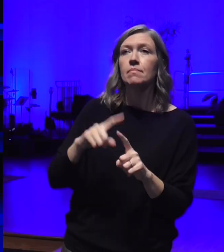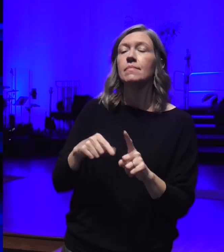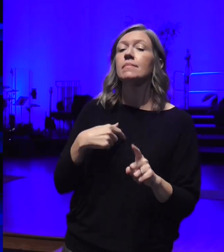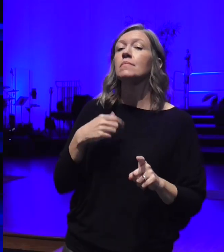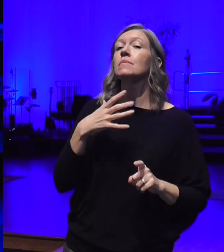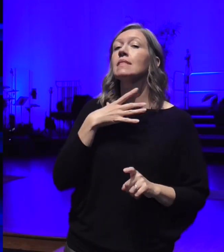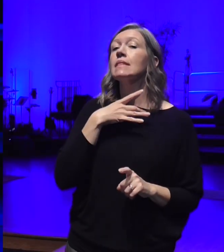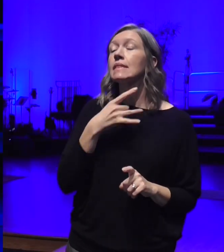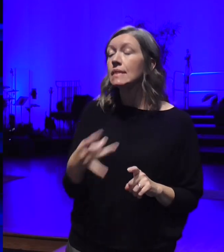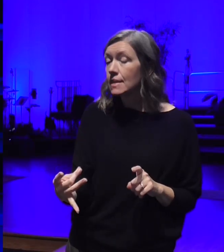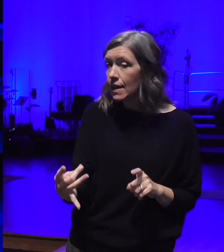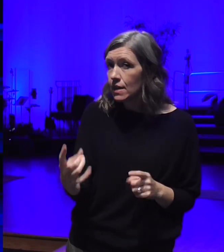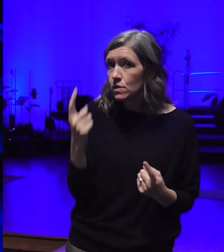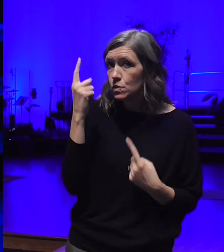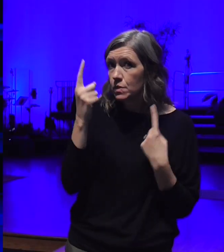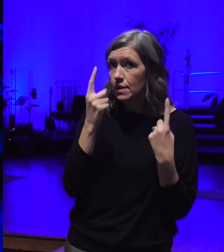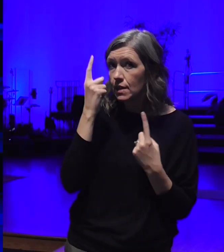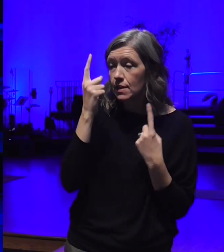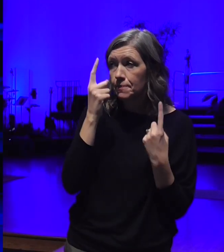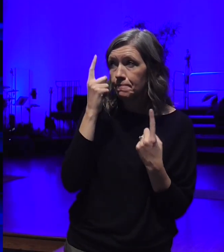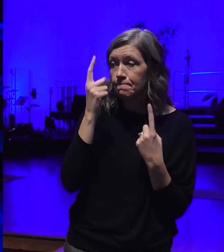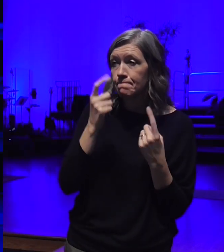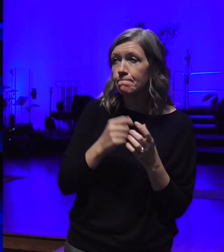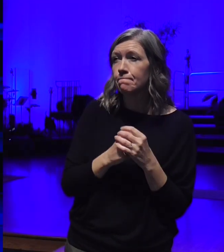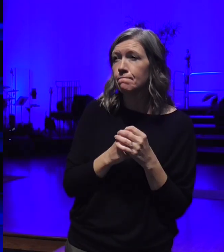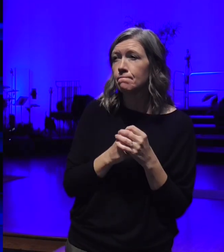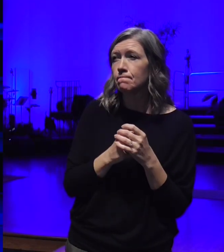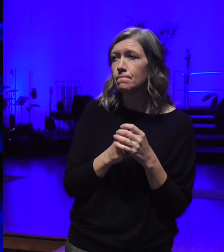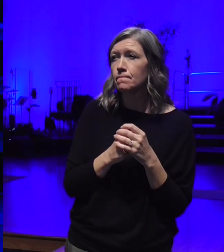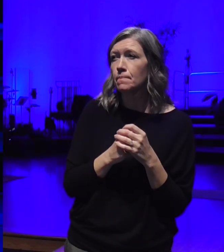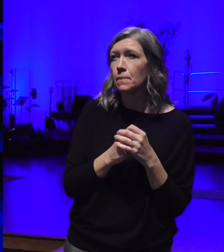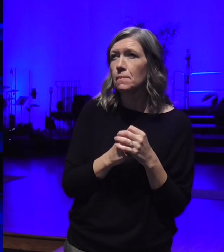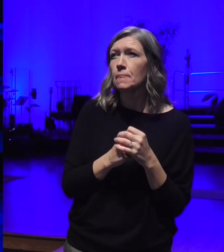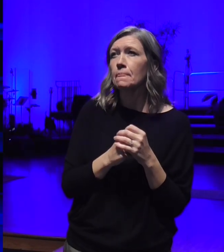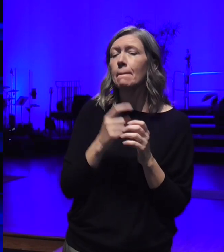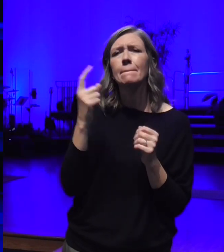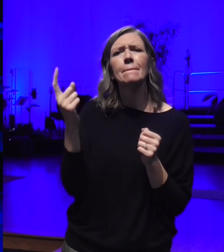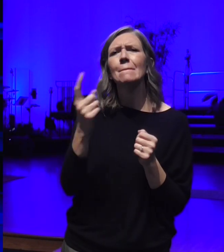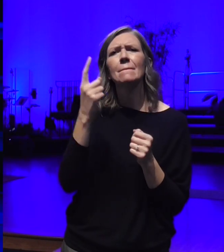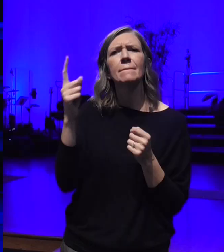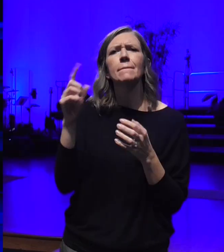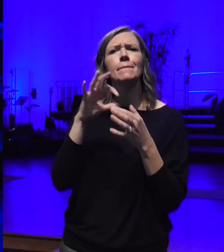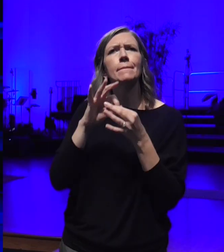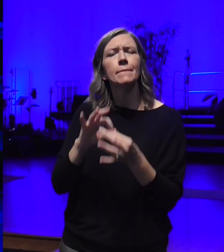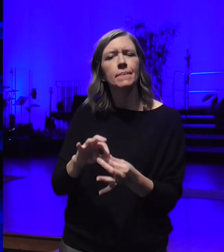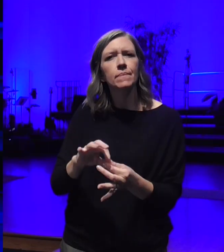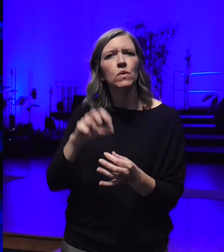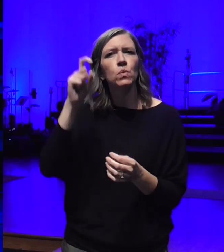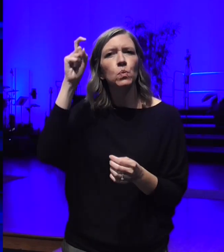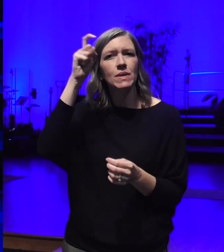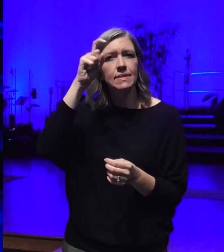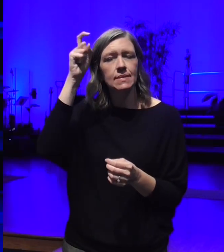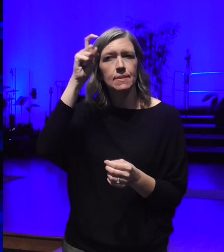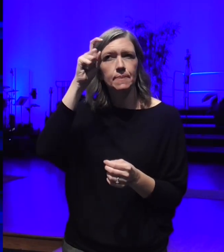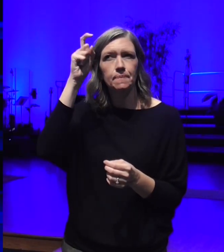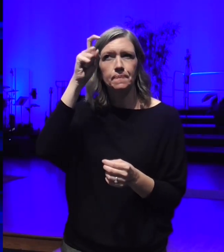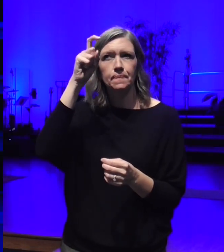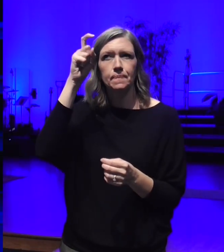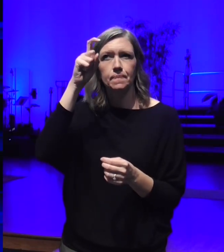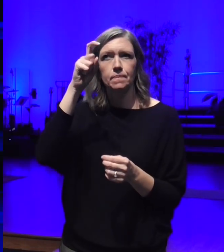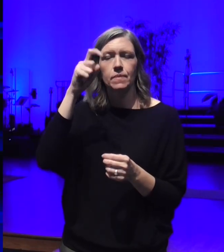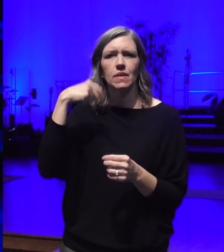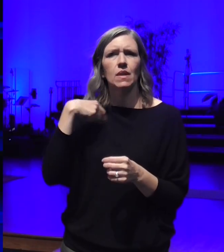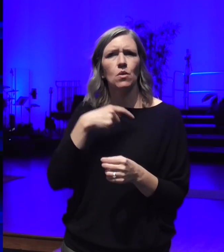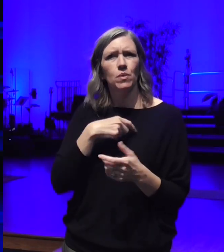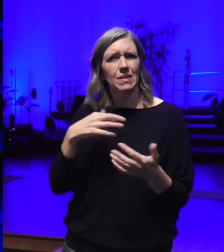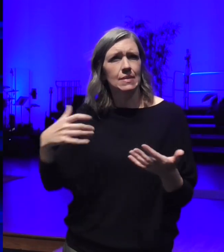like to think is that there's something about the wisdom that we cultivate in this